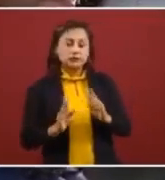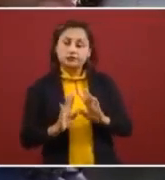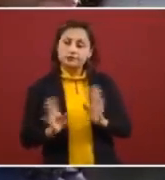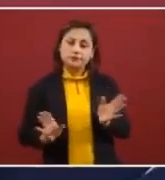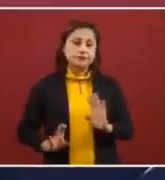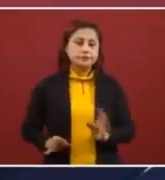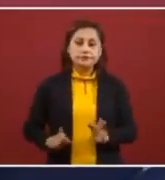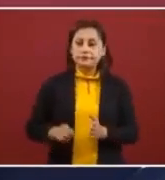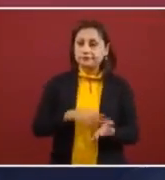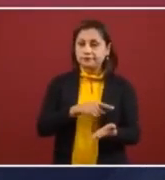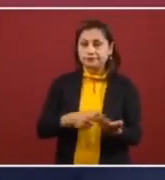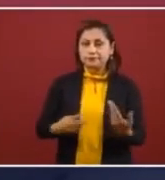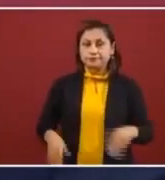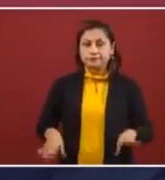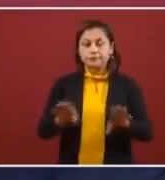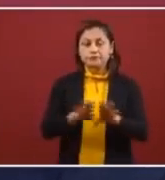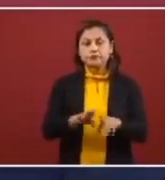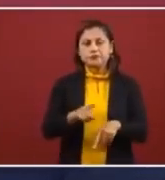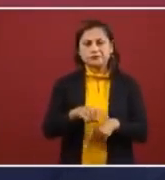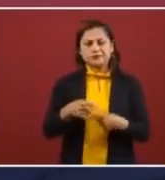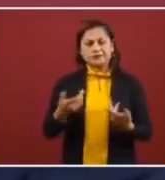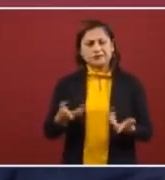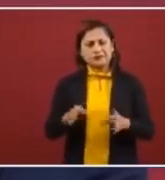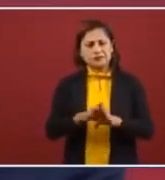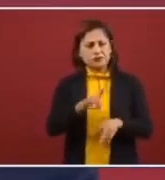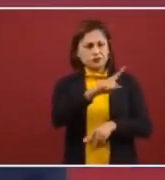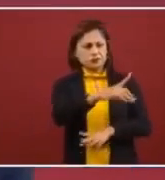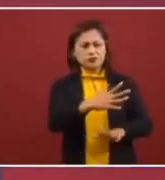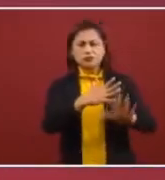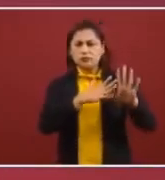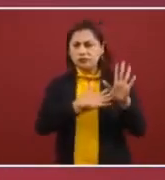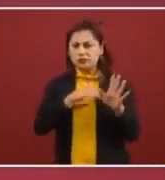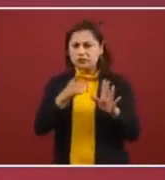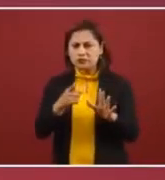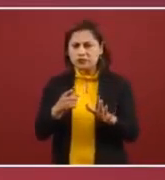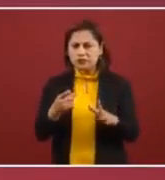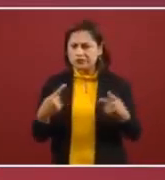trafficking. So isn't that contradictory?